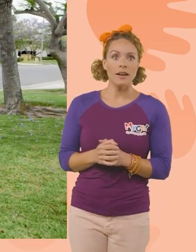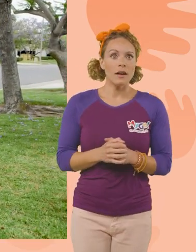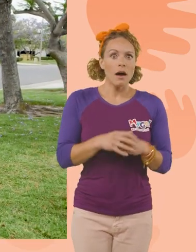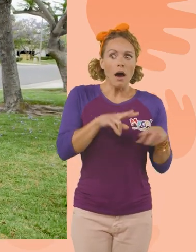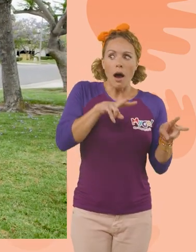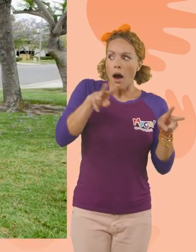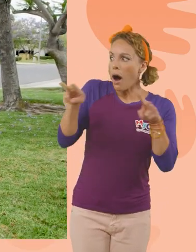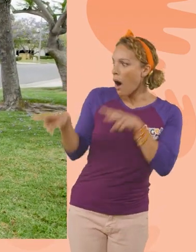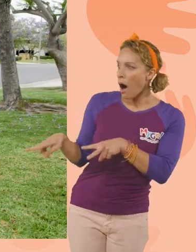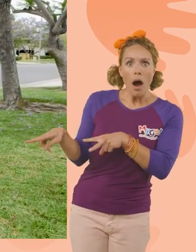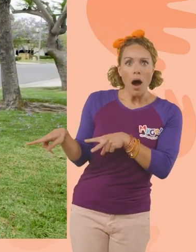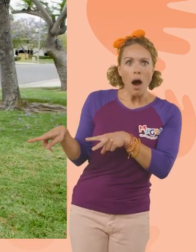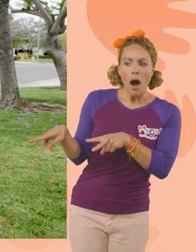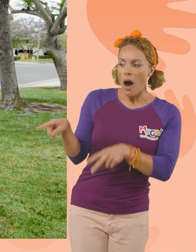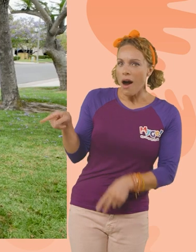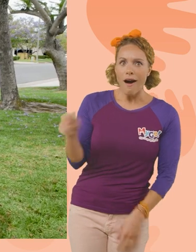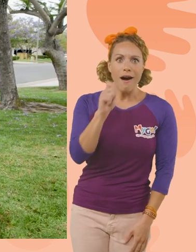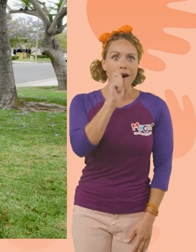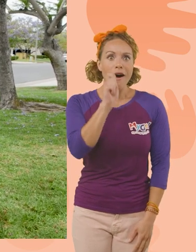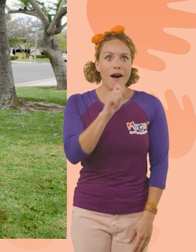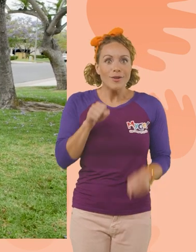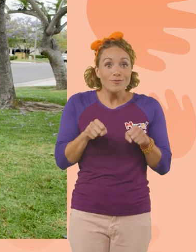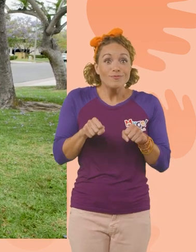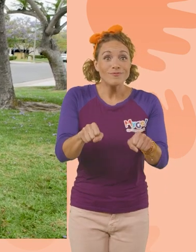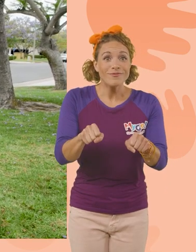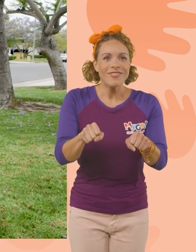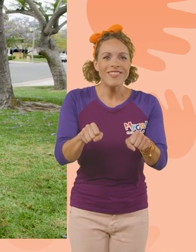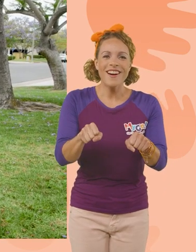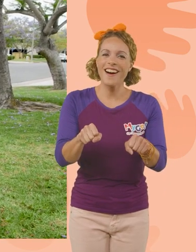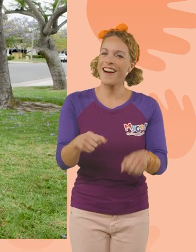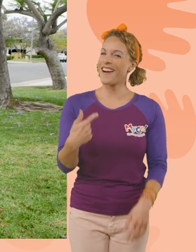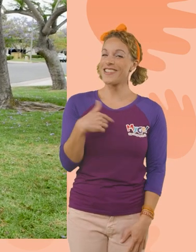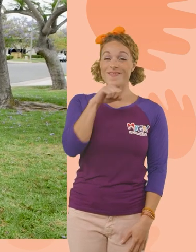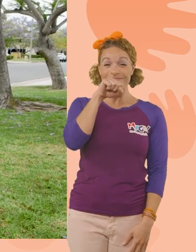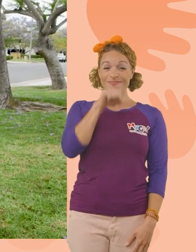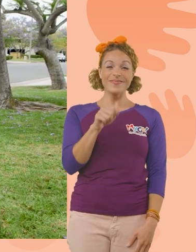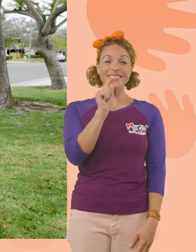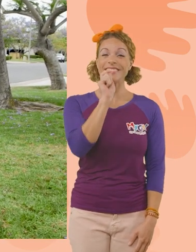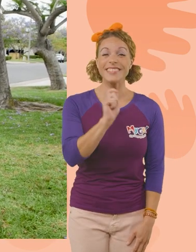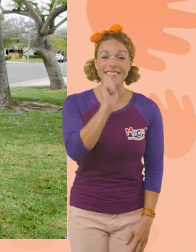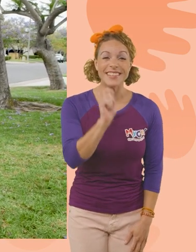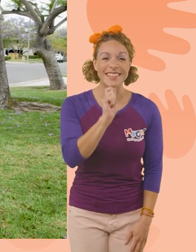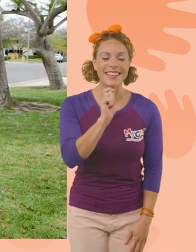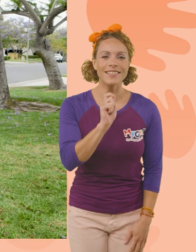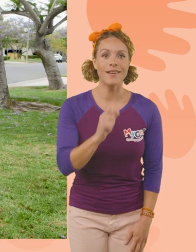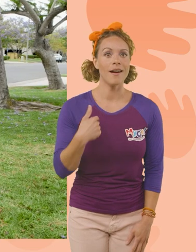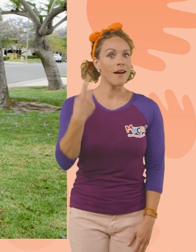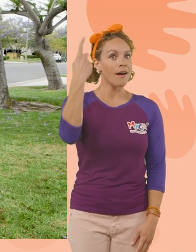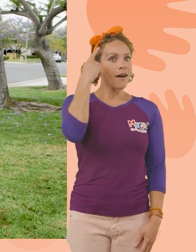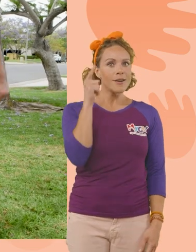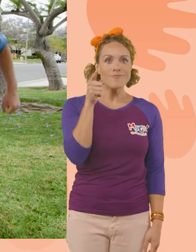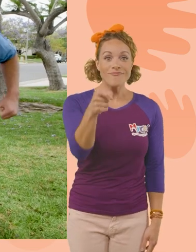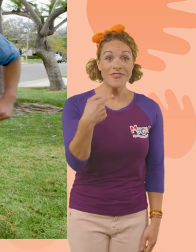Oh, do you see that? Whoa, it's a popsicle cart, and I love